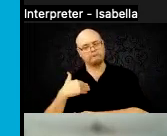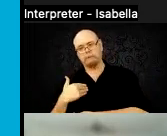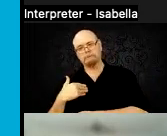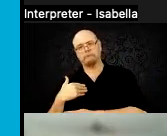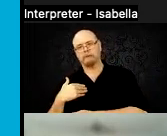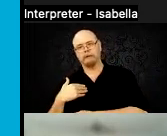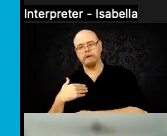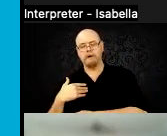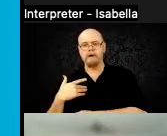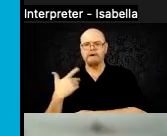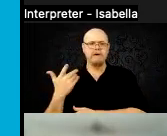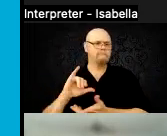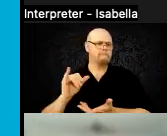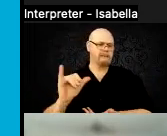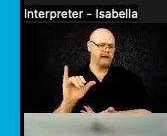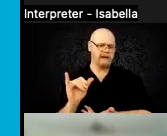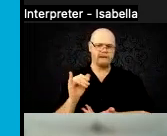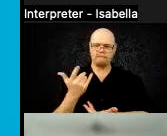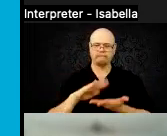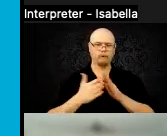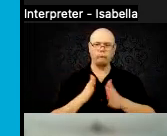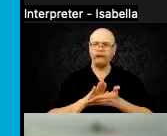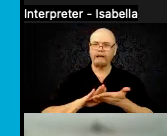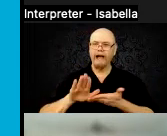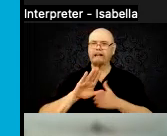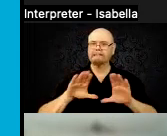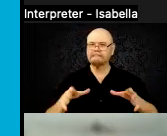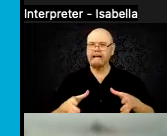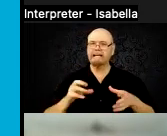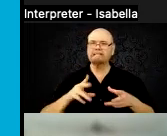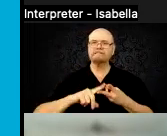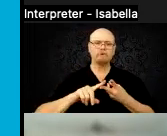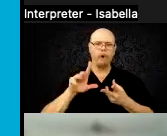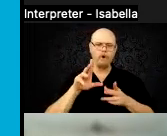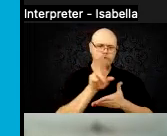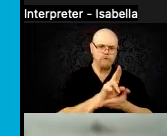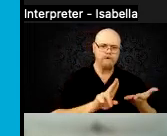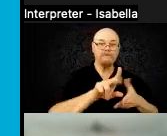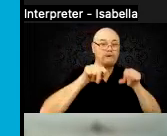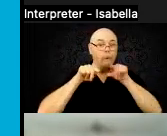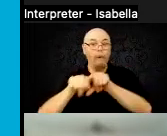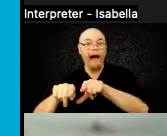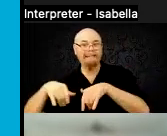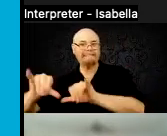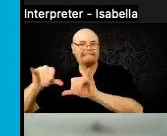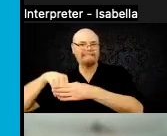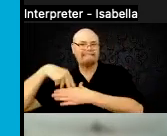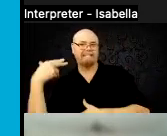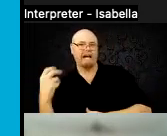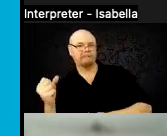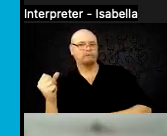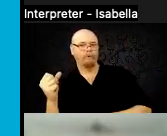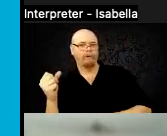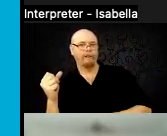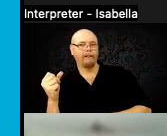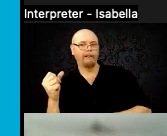classes that your child may be taking at a community college or a university while they're still in school, right? So while